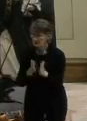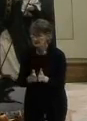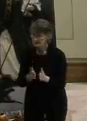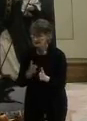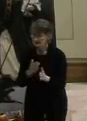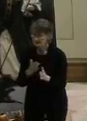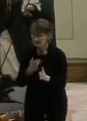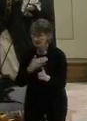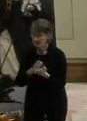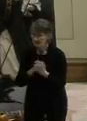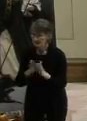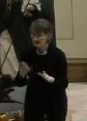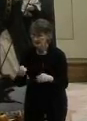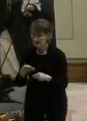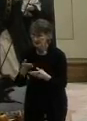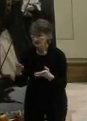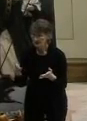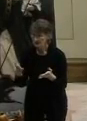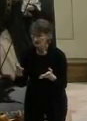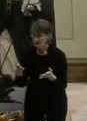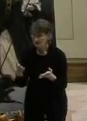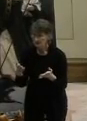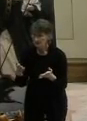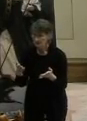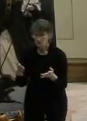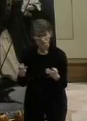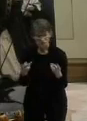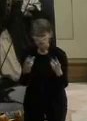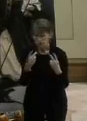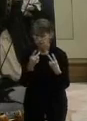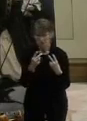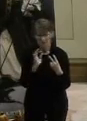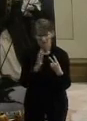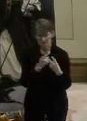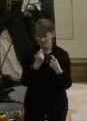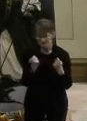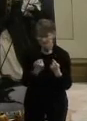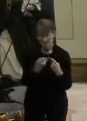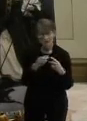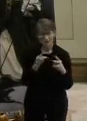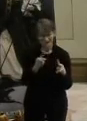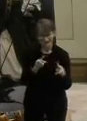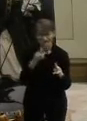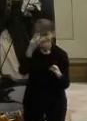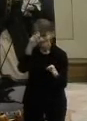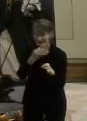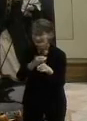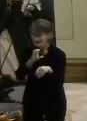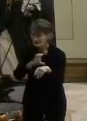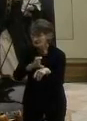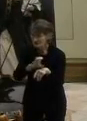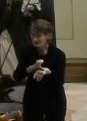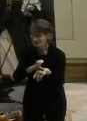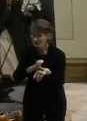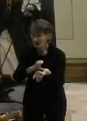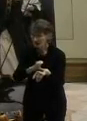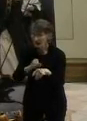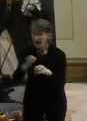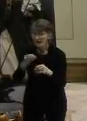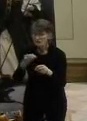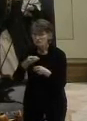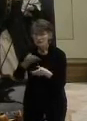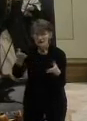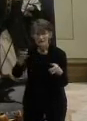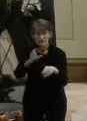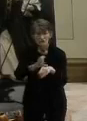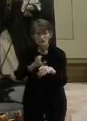apostles, peace I leave you, my peace I give you. Look not on our sins, but on the faith of your church, and graciously grant